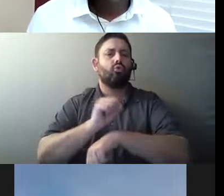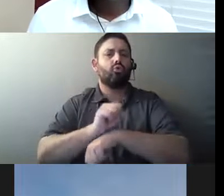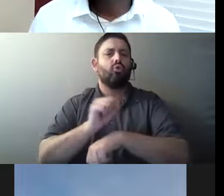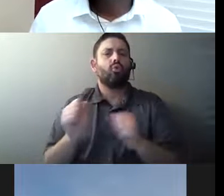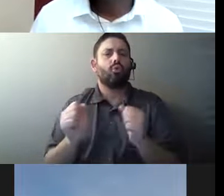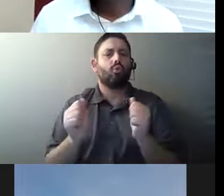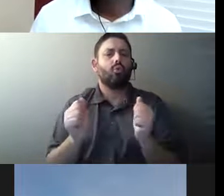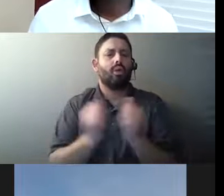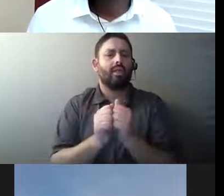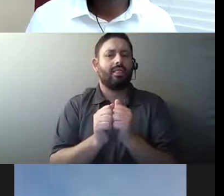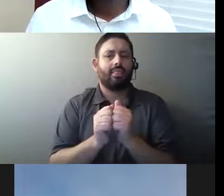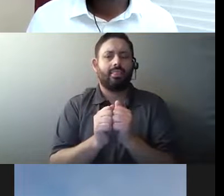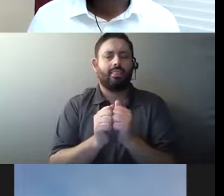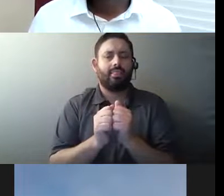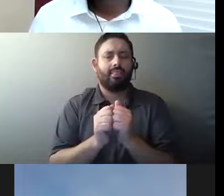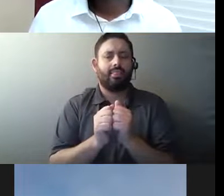with